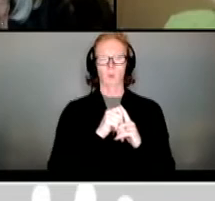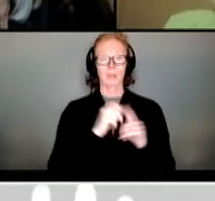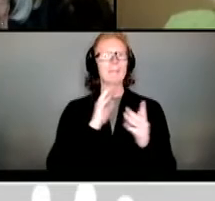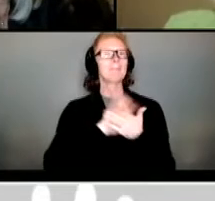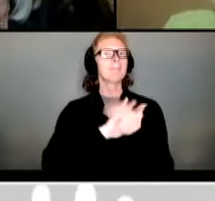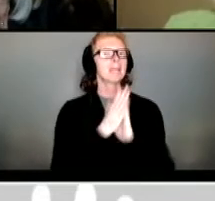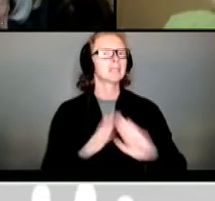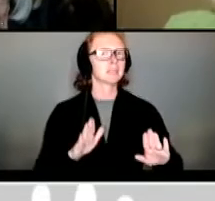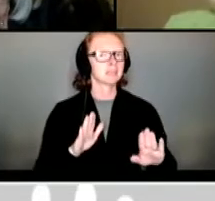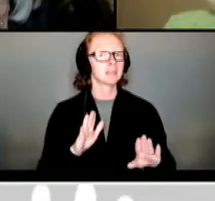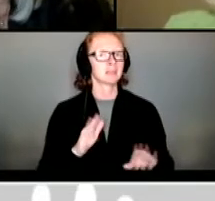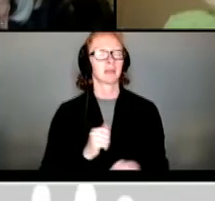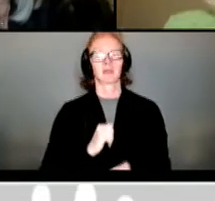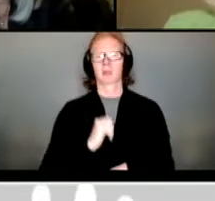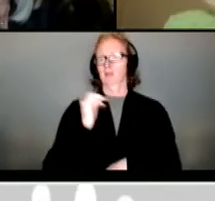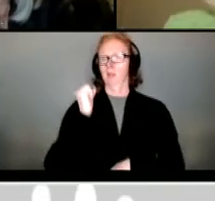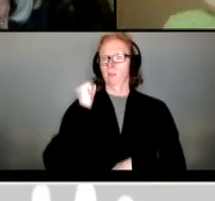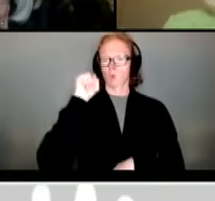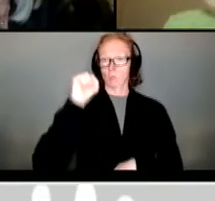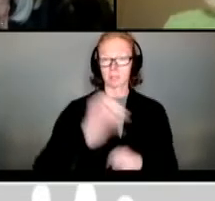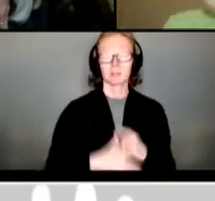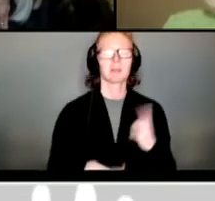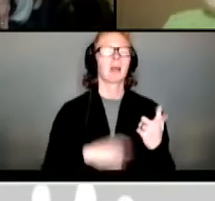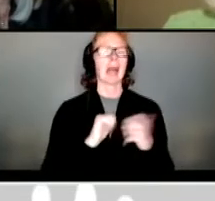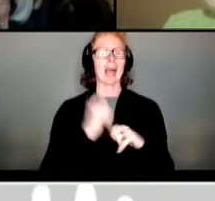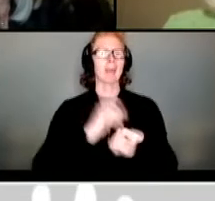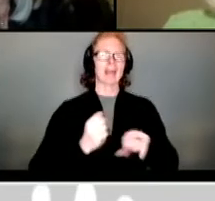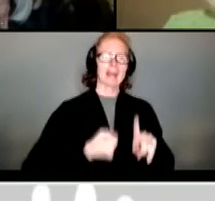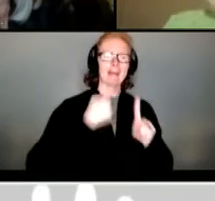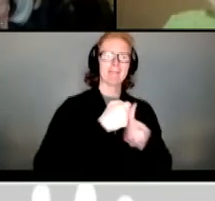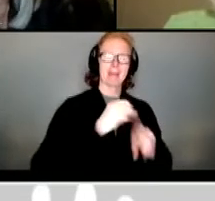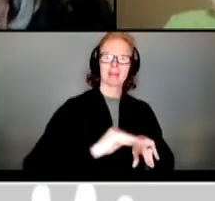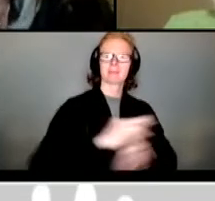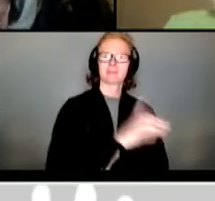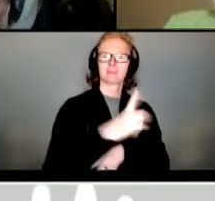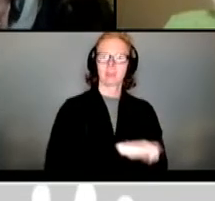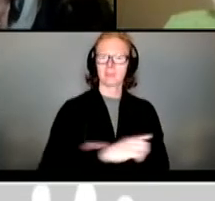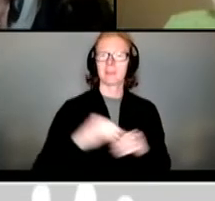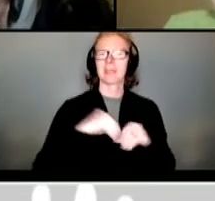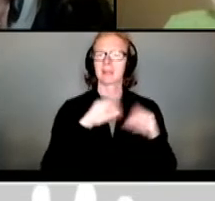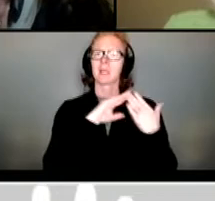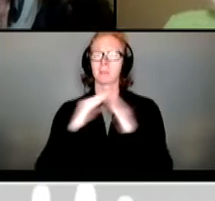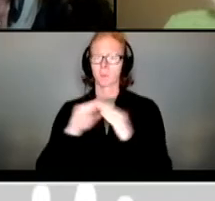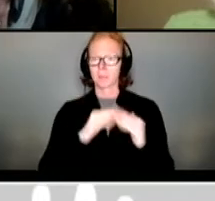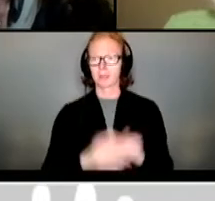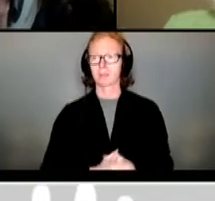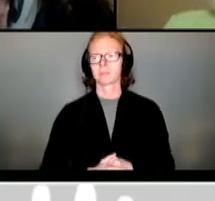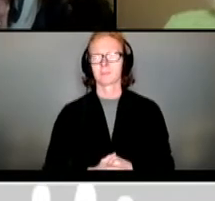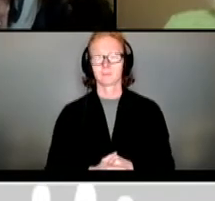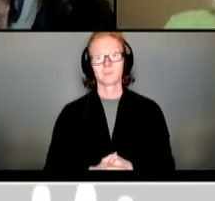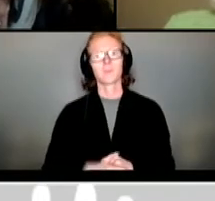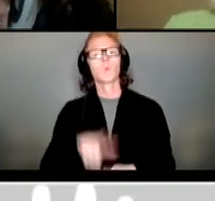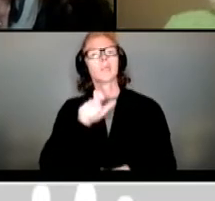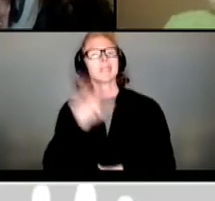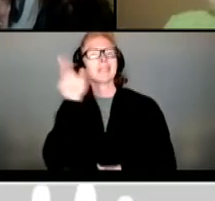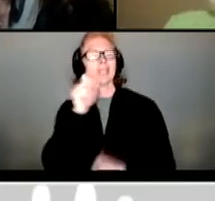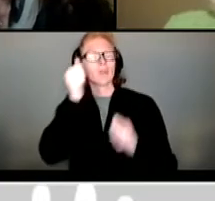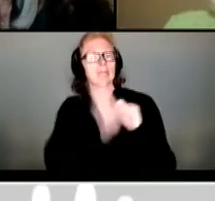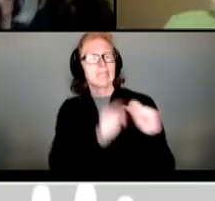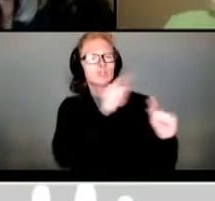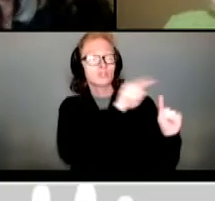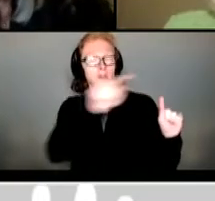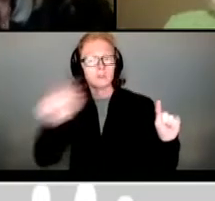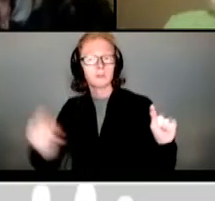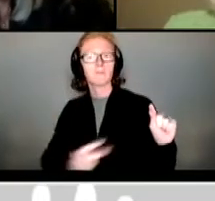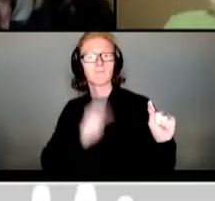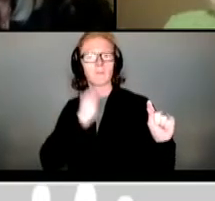impact? What impact it has upon them and in their community? So we need to hear those voices and we need to hear from